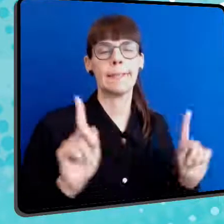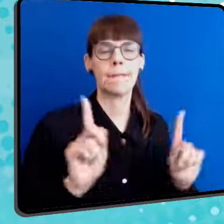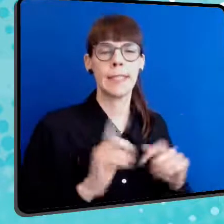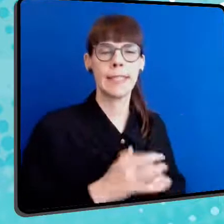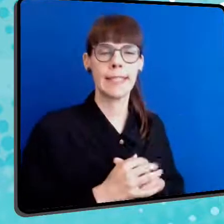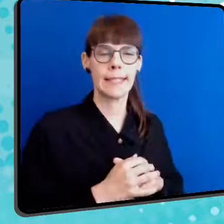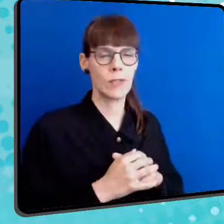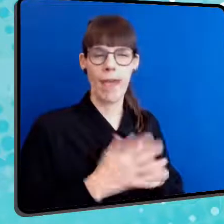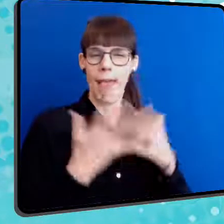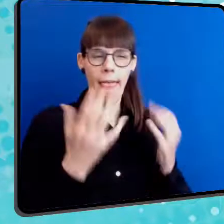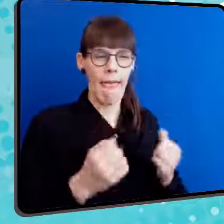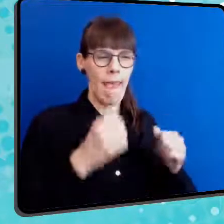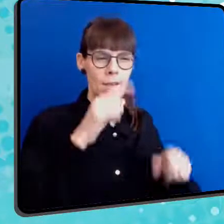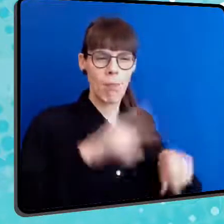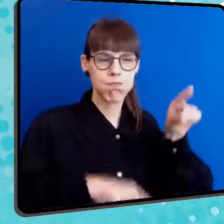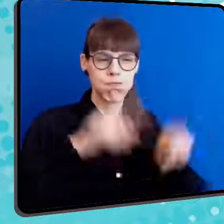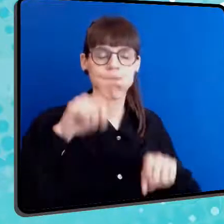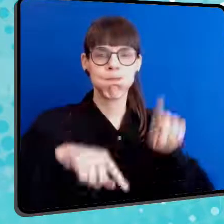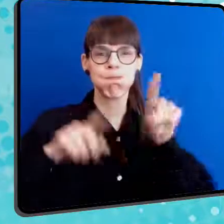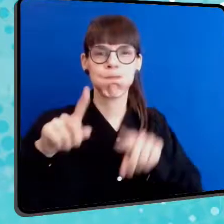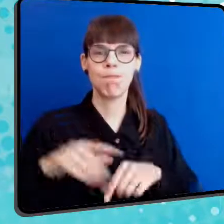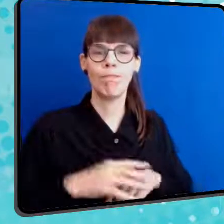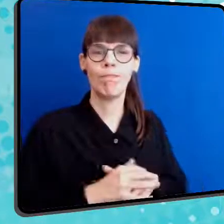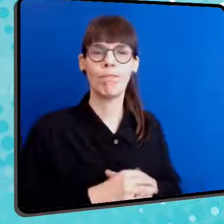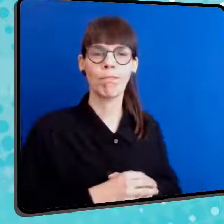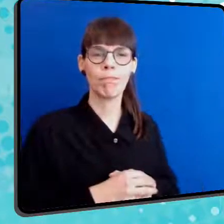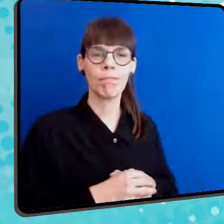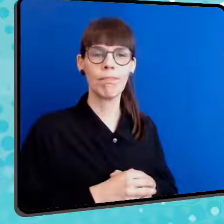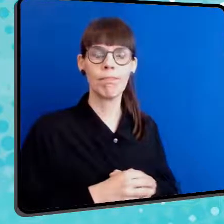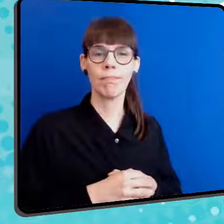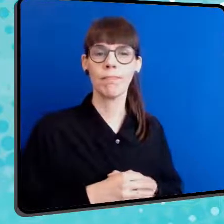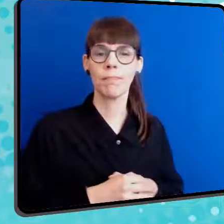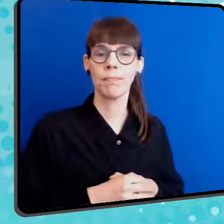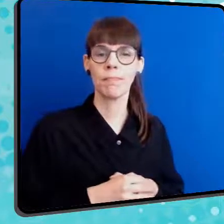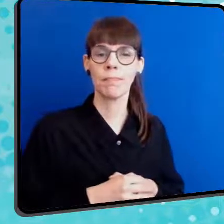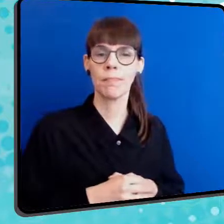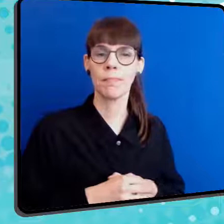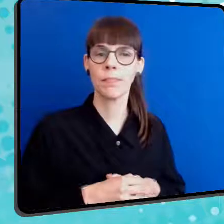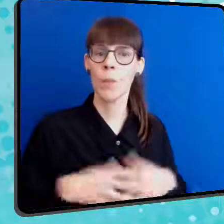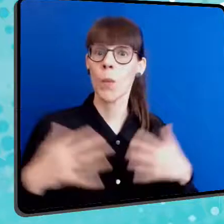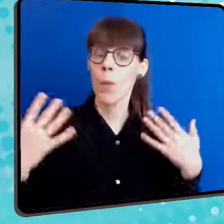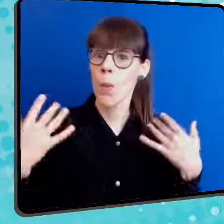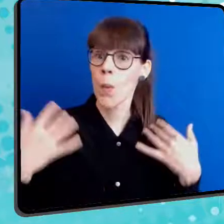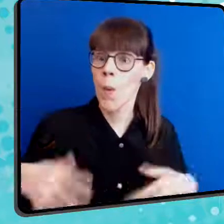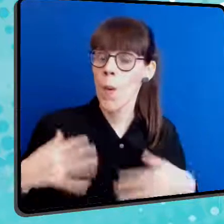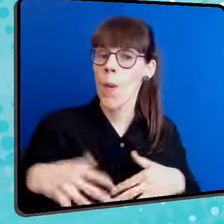there. Yeah, gosh, that's so. It's one of those ones, right?